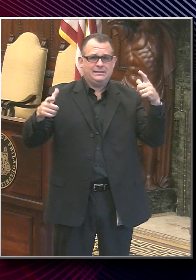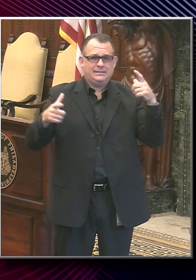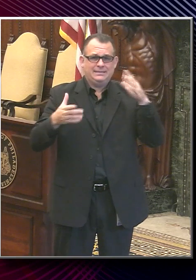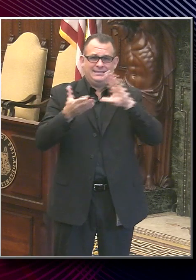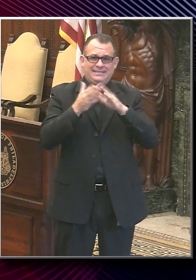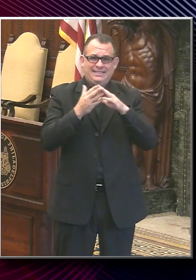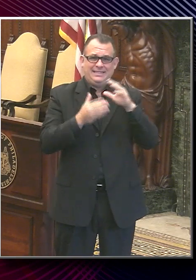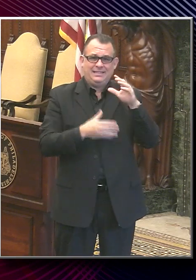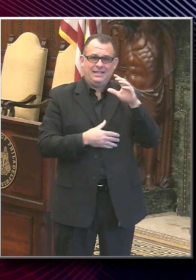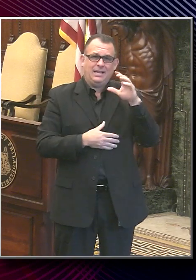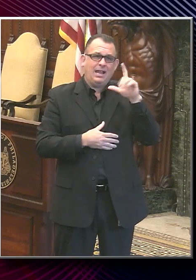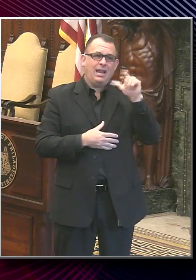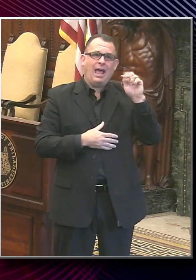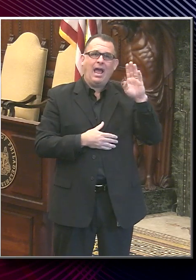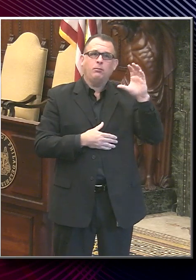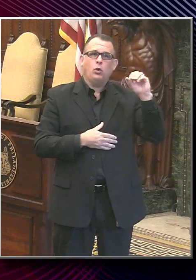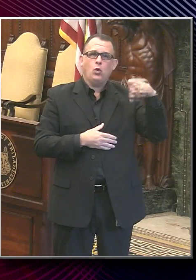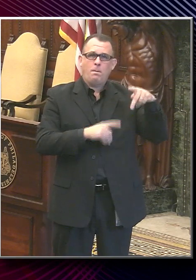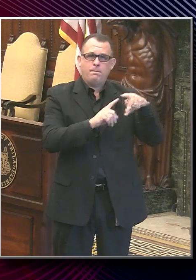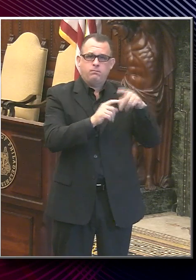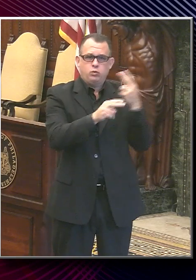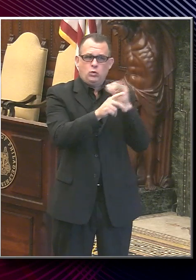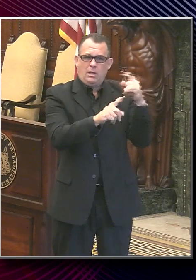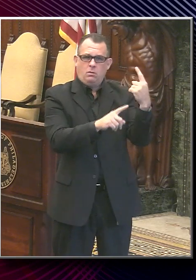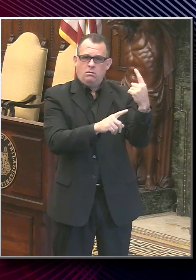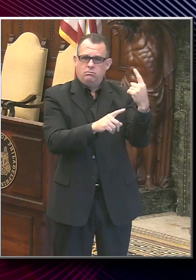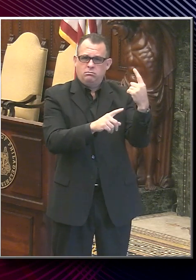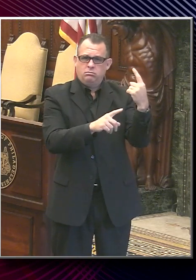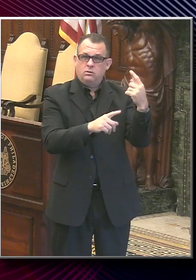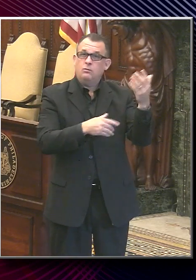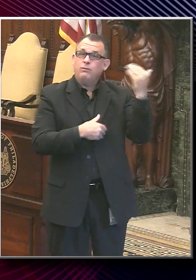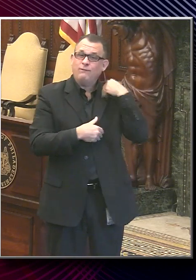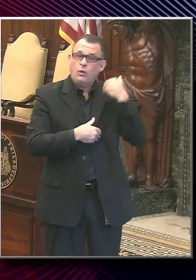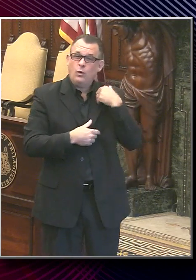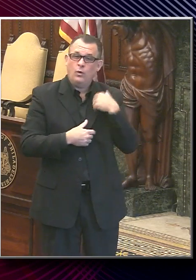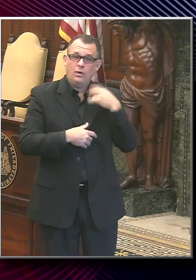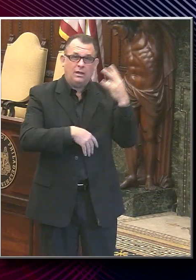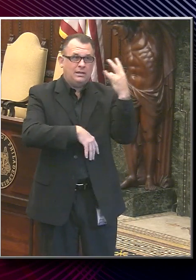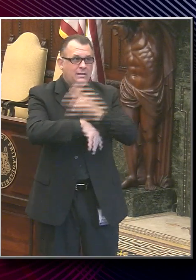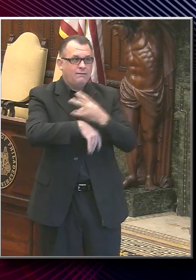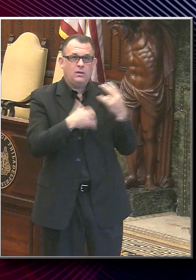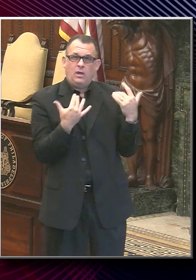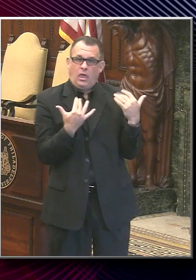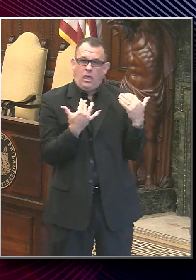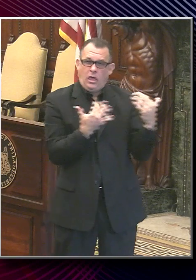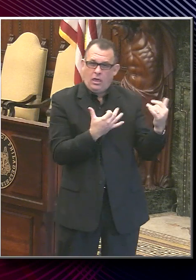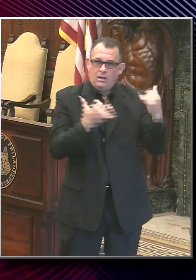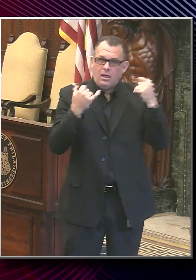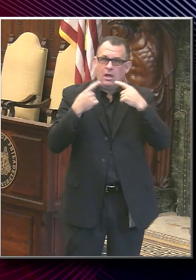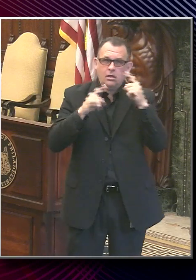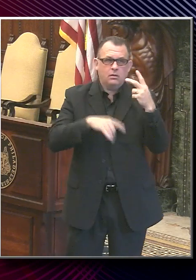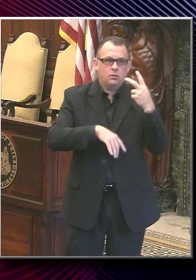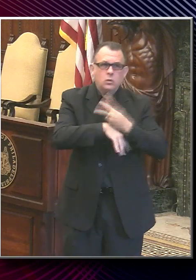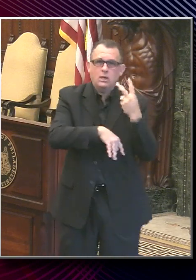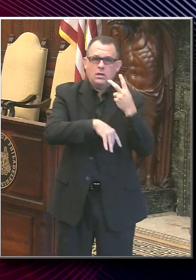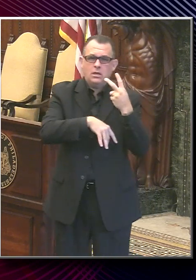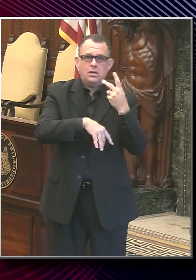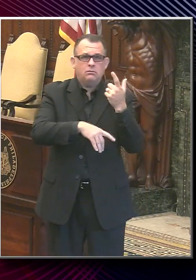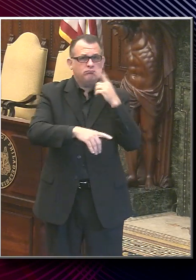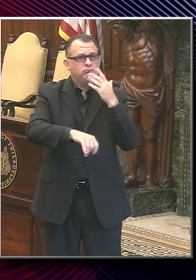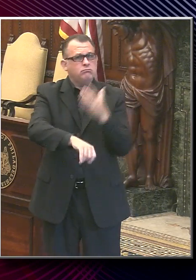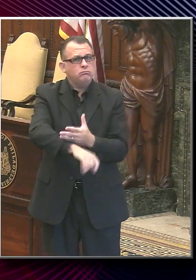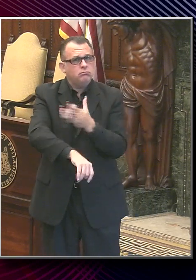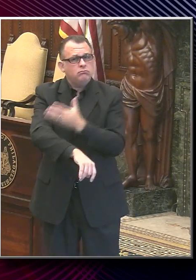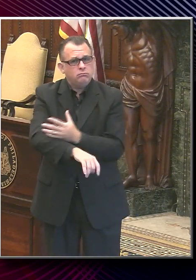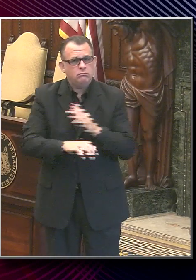Lab Corporation. They were having a turnaround time average around 7 days. Now they're around about 2 days, much better. Still, we're having